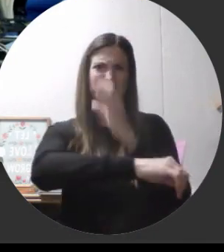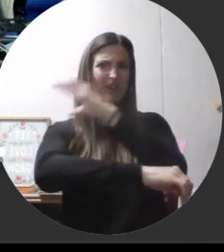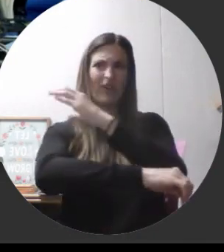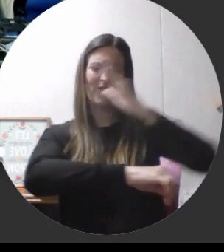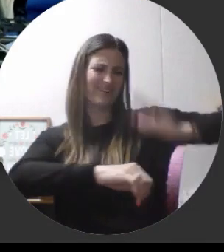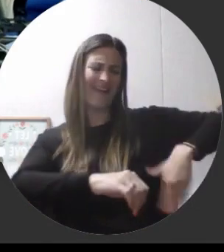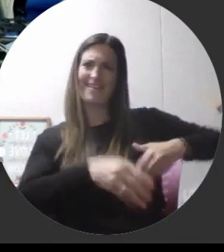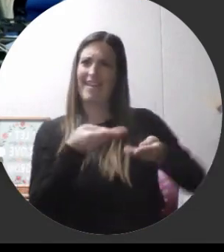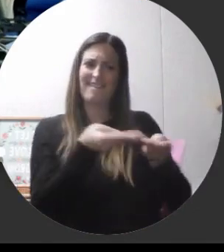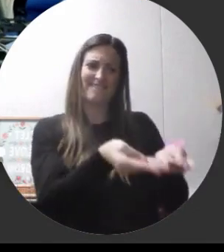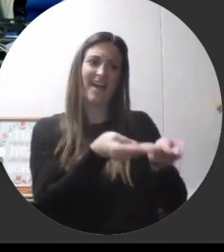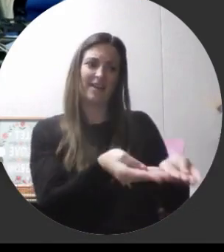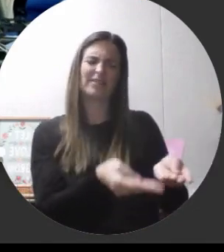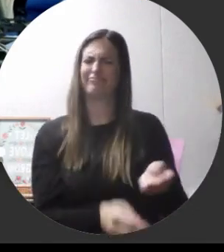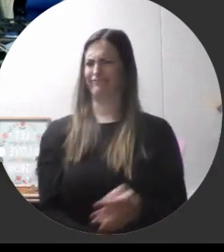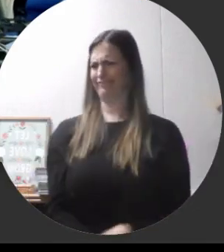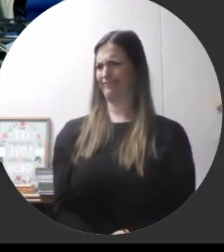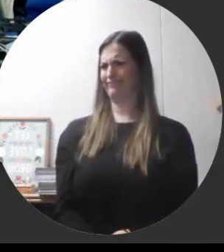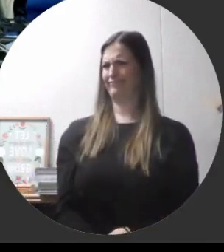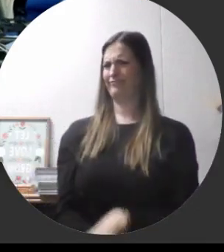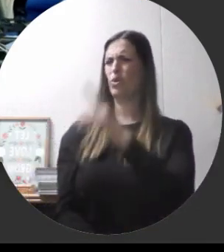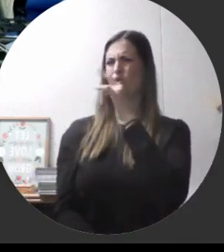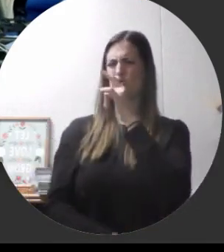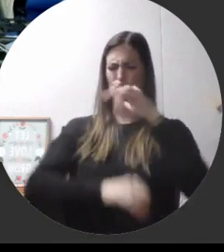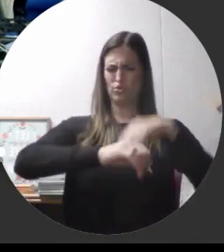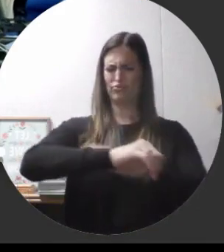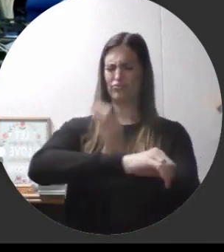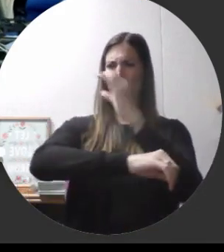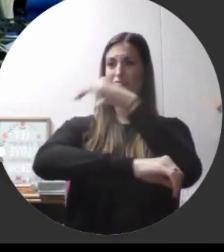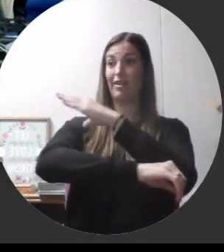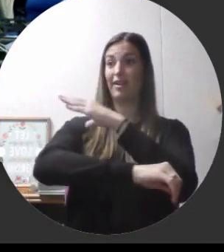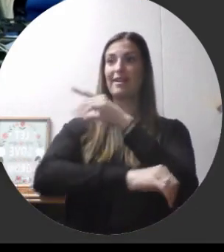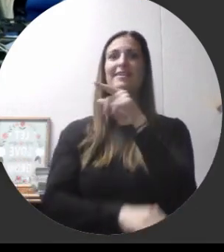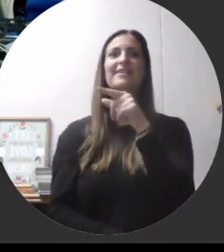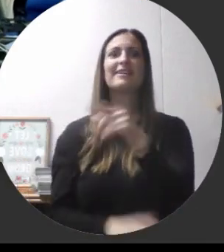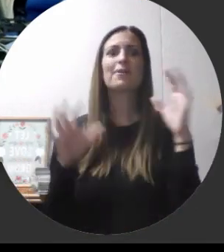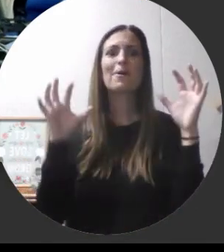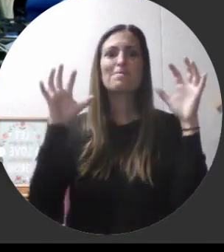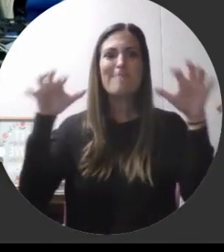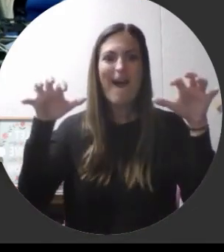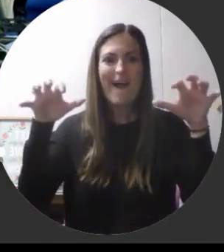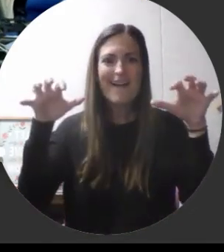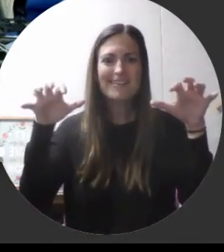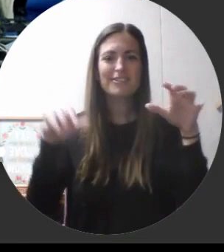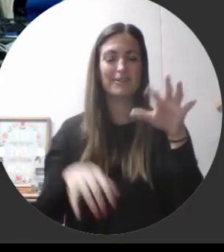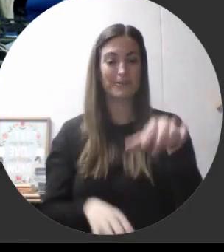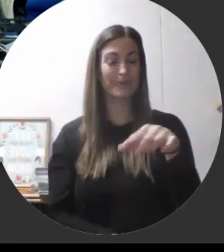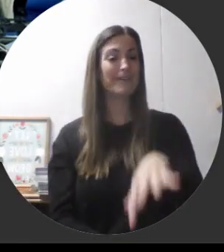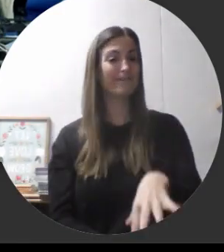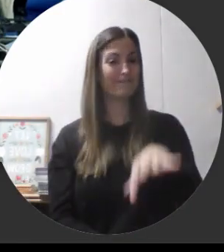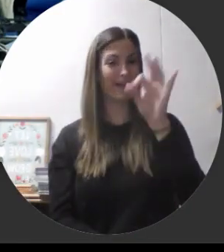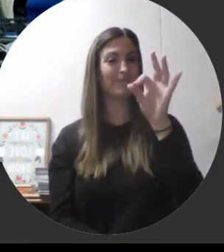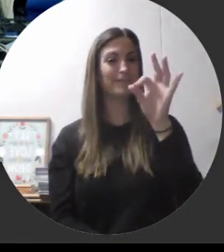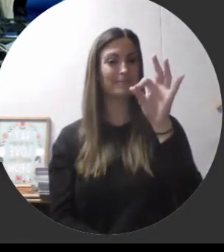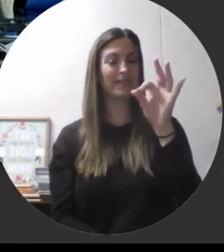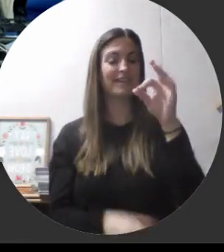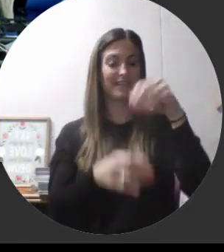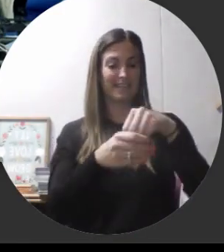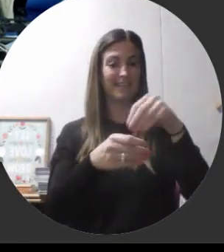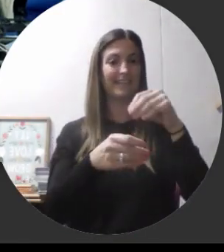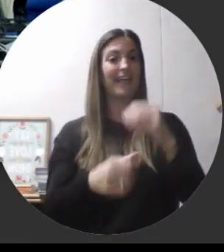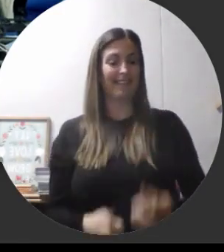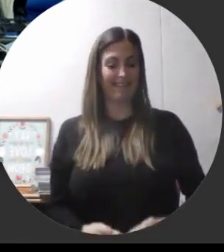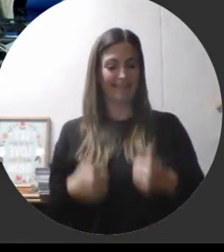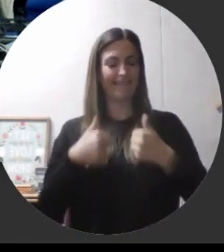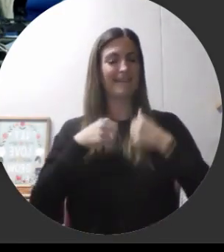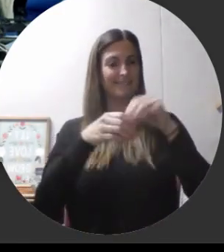Father. "He's our monster," shouted Angus. "We found him on the beach, and he hatched in the bathtub, and he lives in the goldfish pond, and we